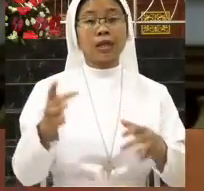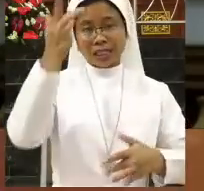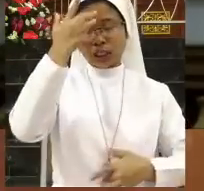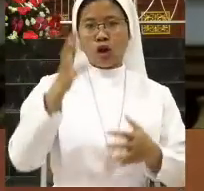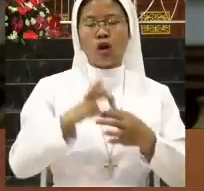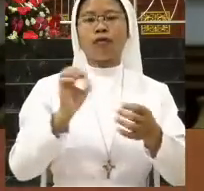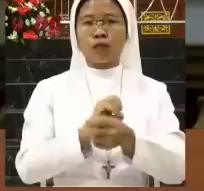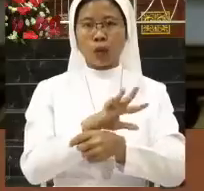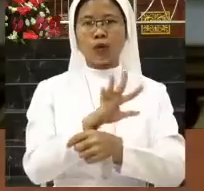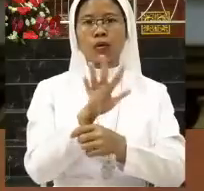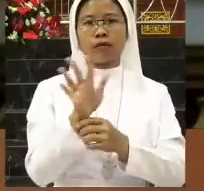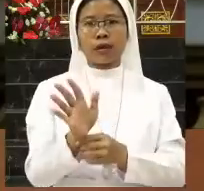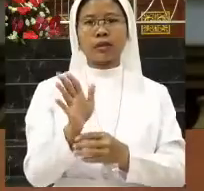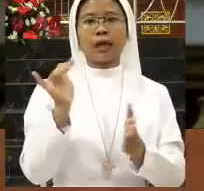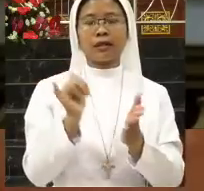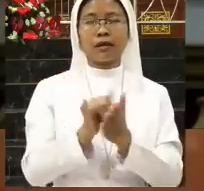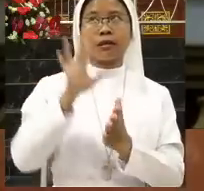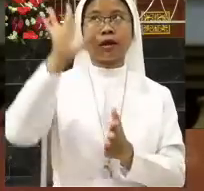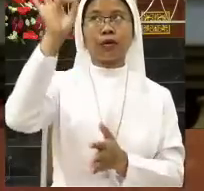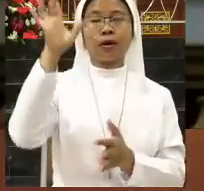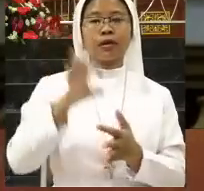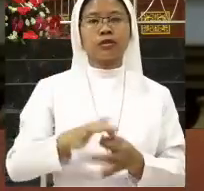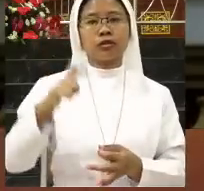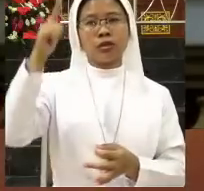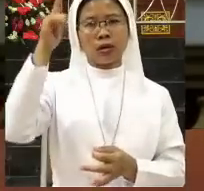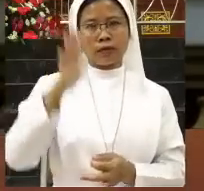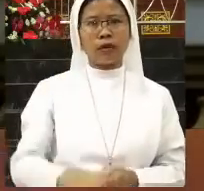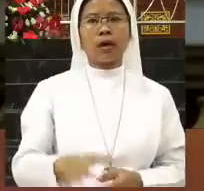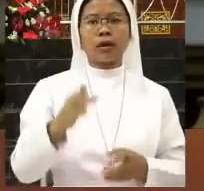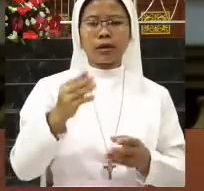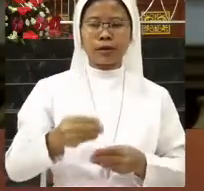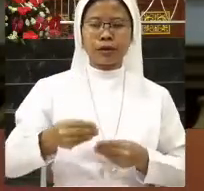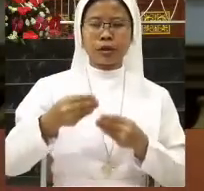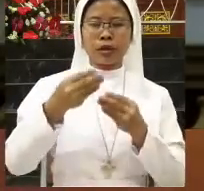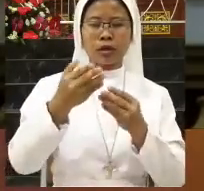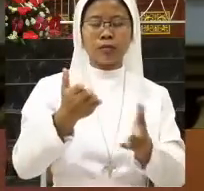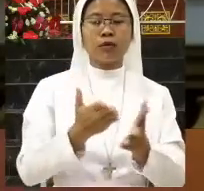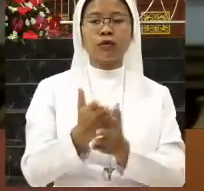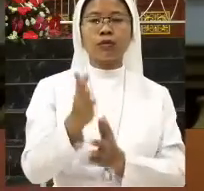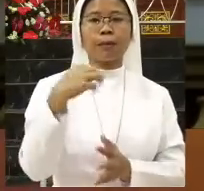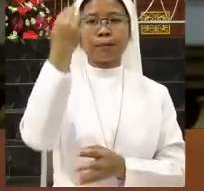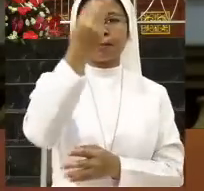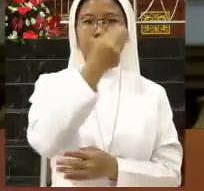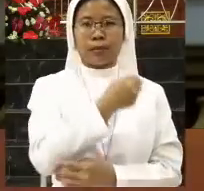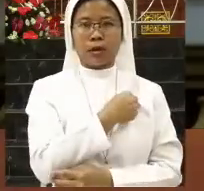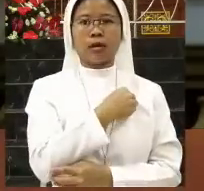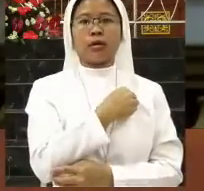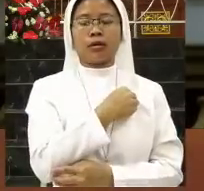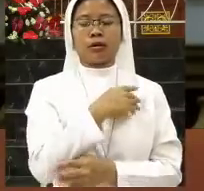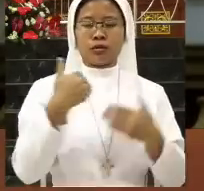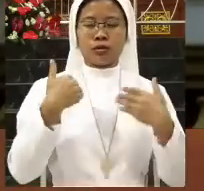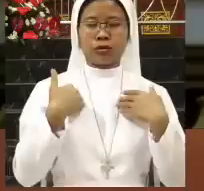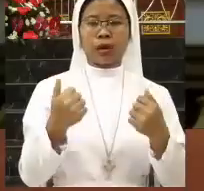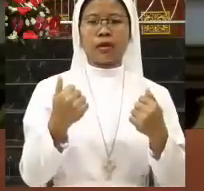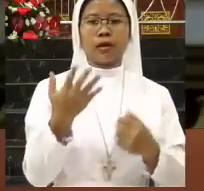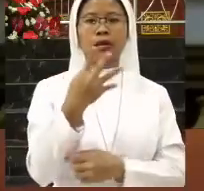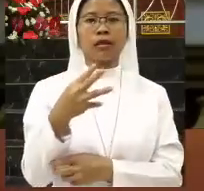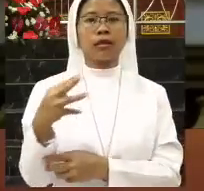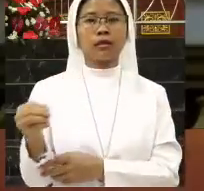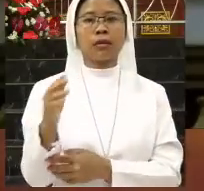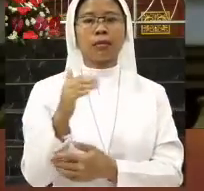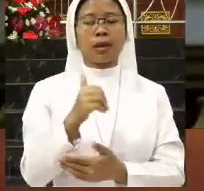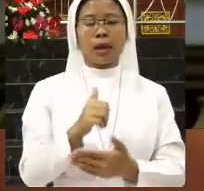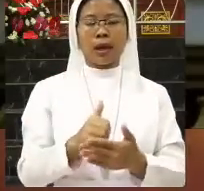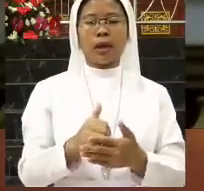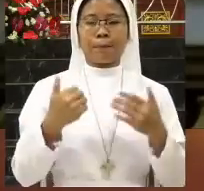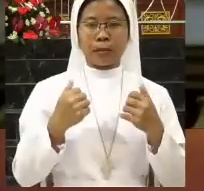coronavirus, that the grace of God channeled through the Blessed Mother strengthen them and enable